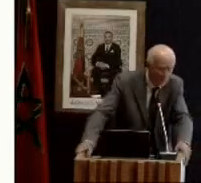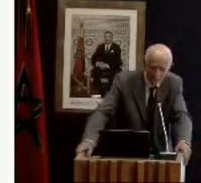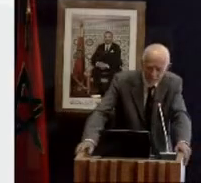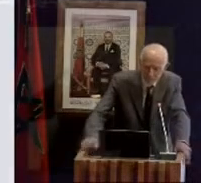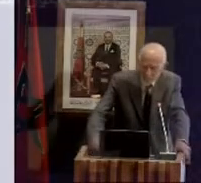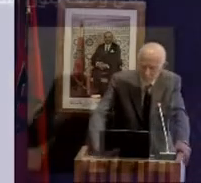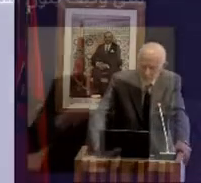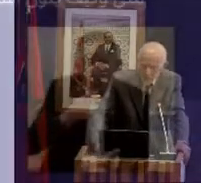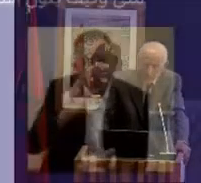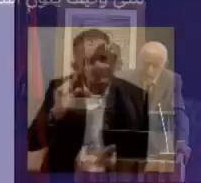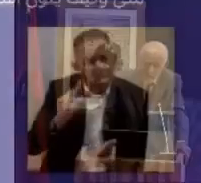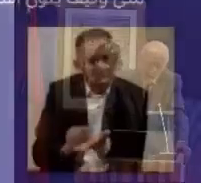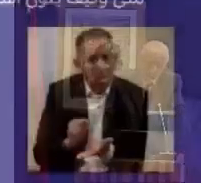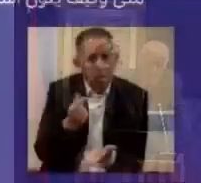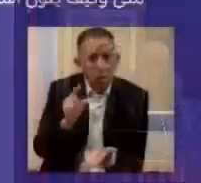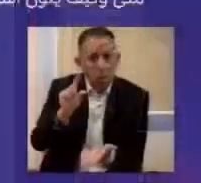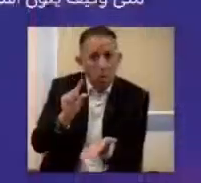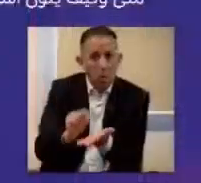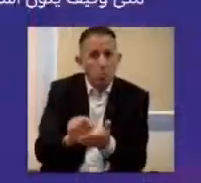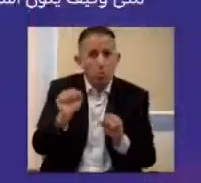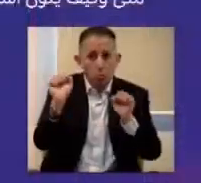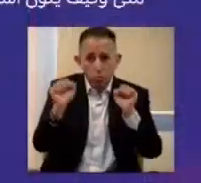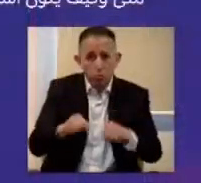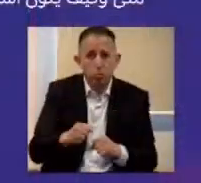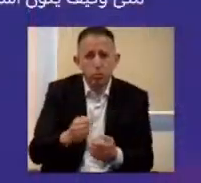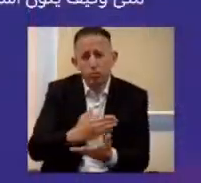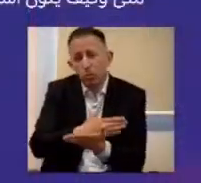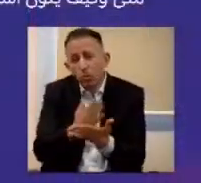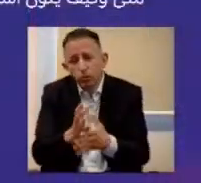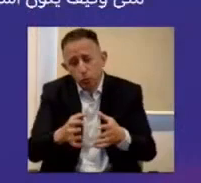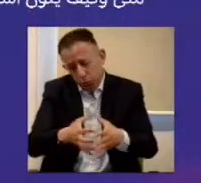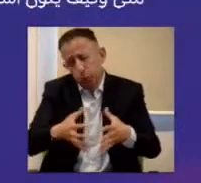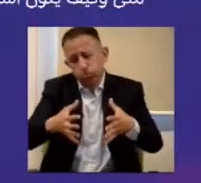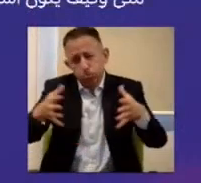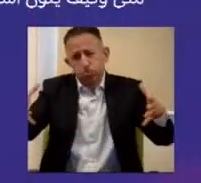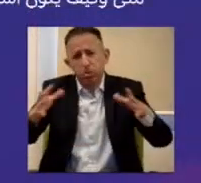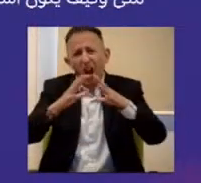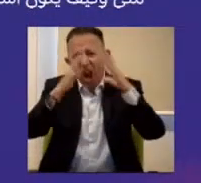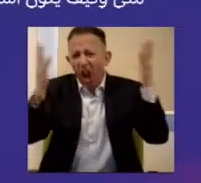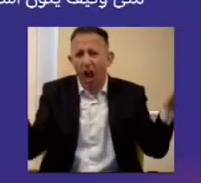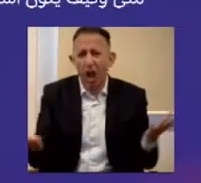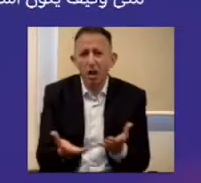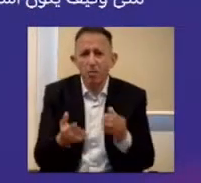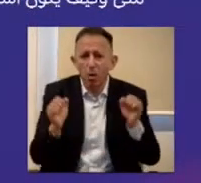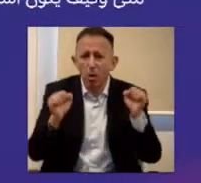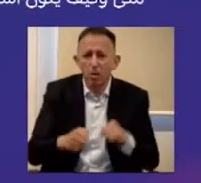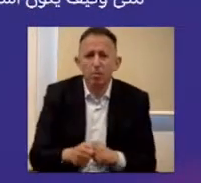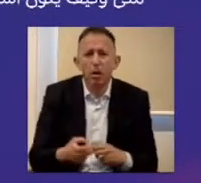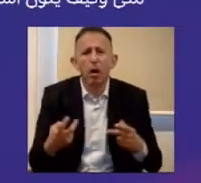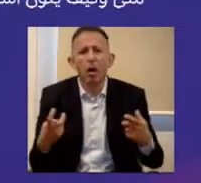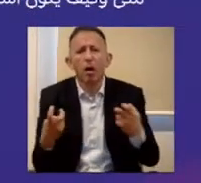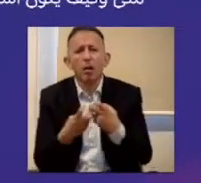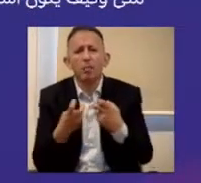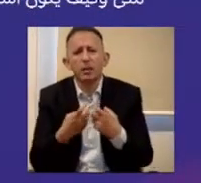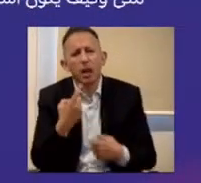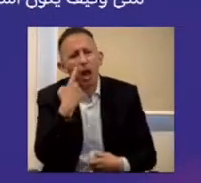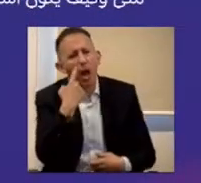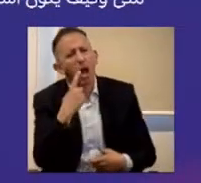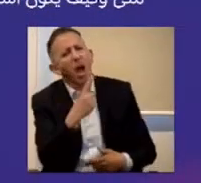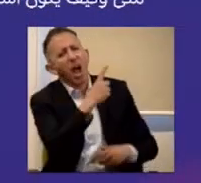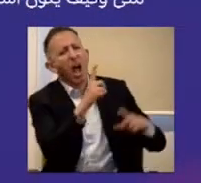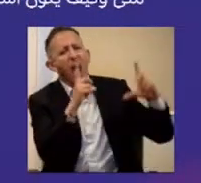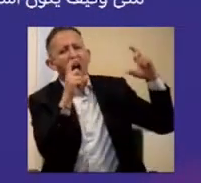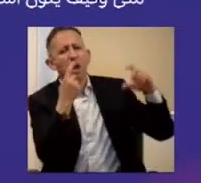smartphone. Regarding these powerful tools, here is a system that has been developed by colleagues